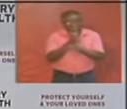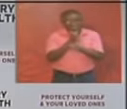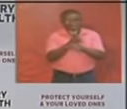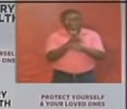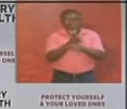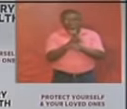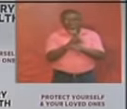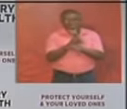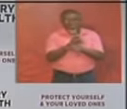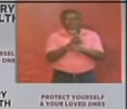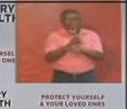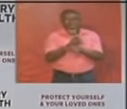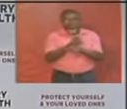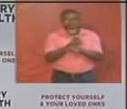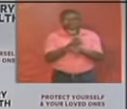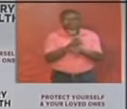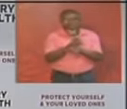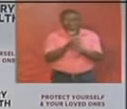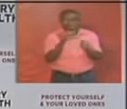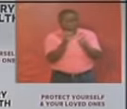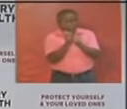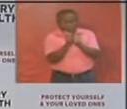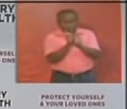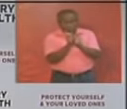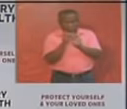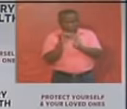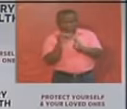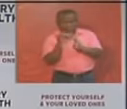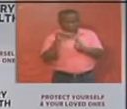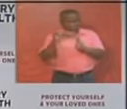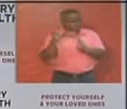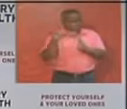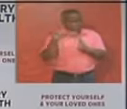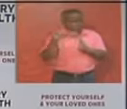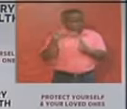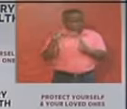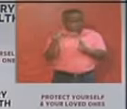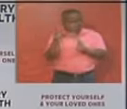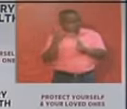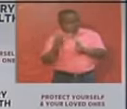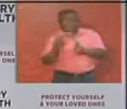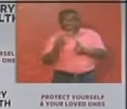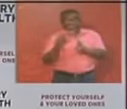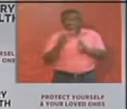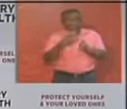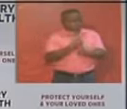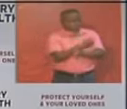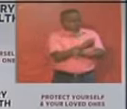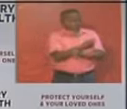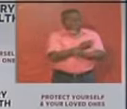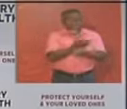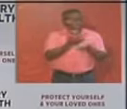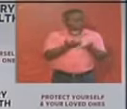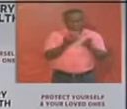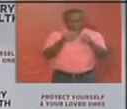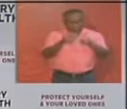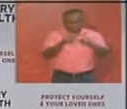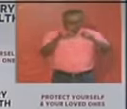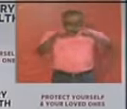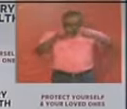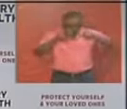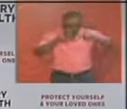the Oxford-AstraZeneca vaccine an observation time of about 15 to 30 minutes. WHO,